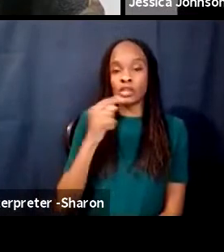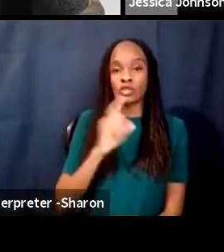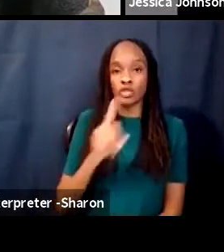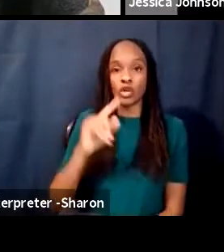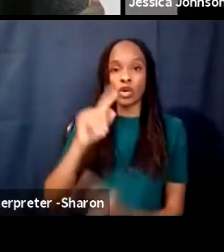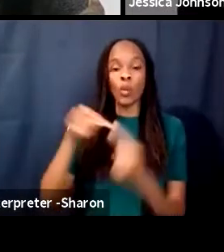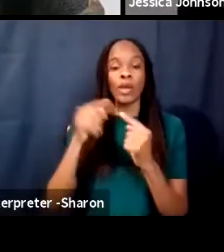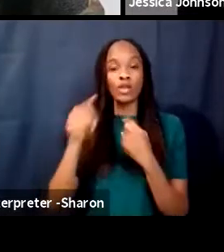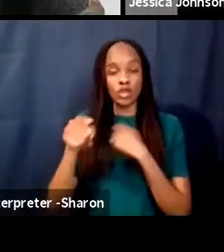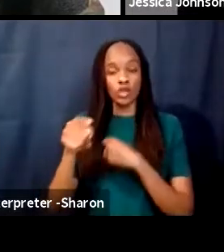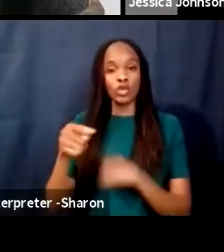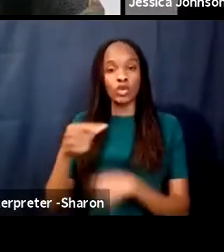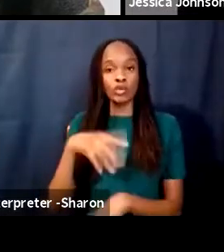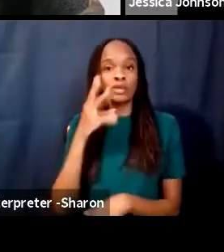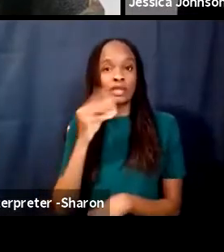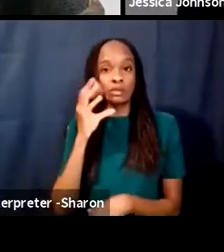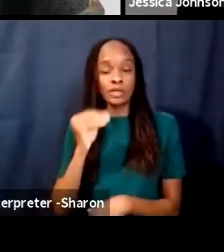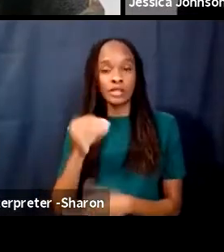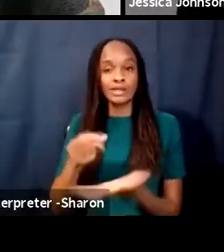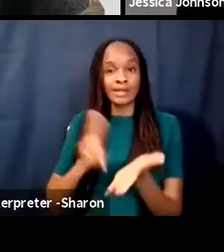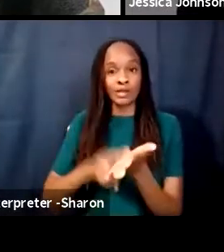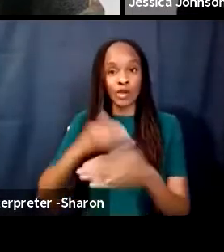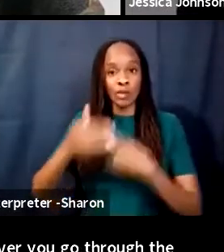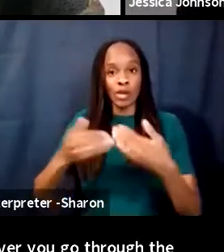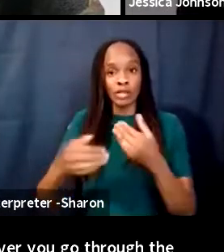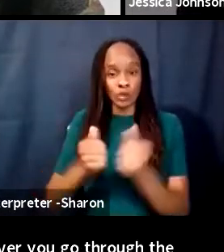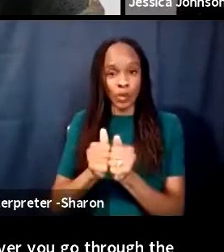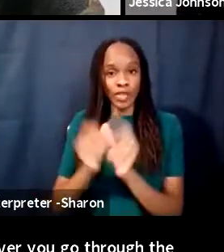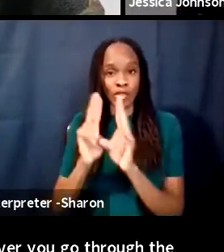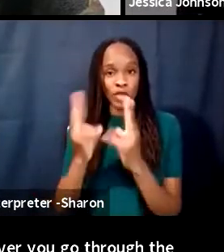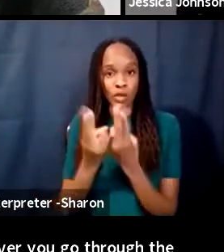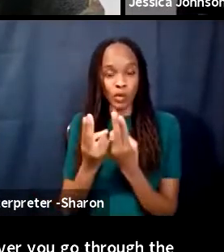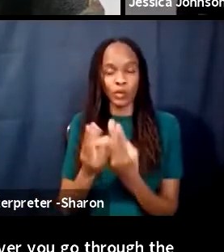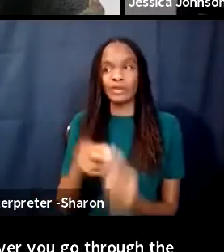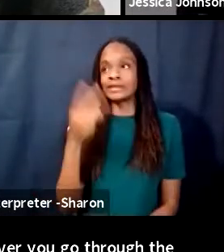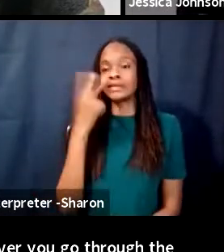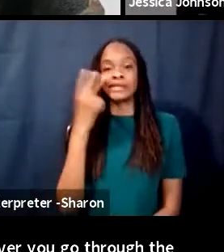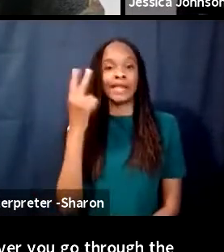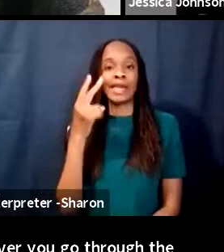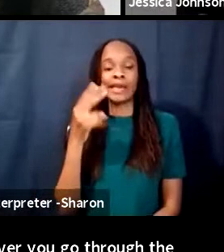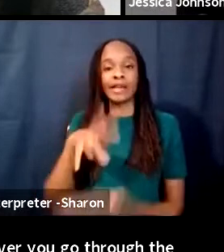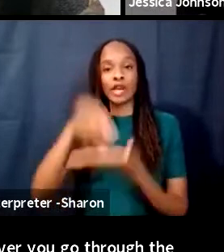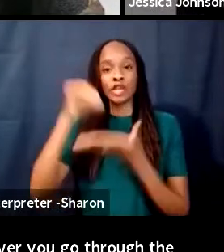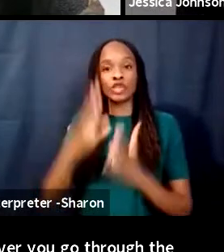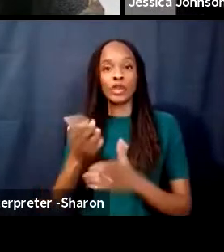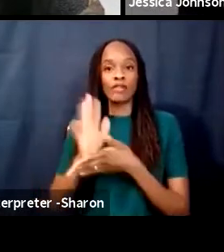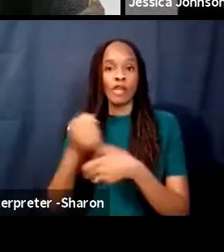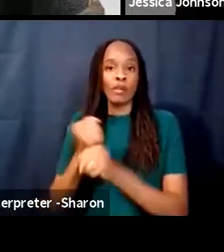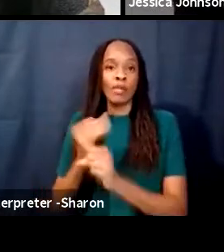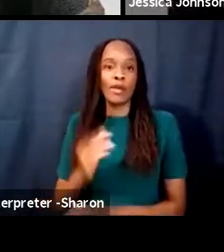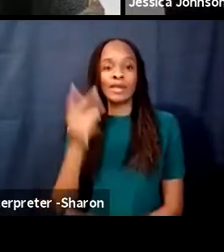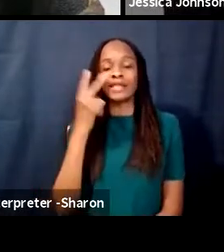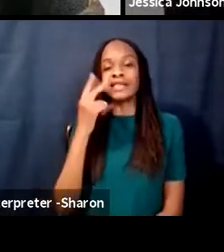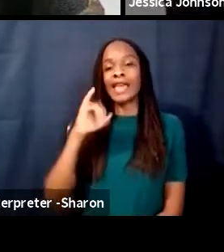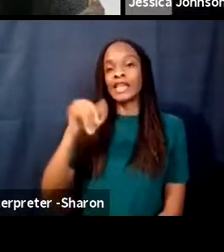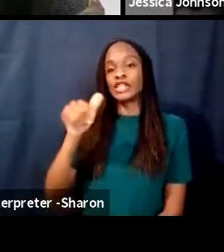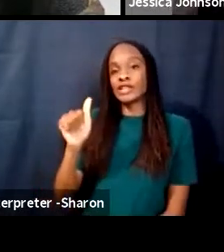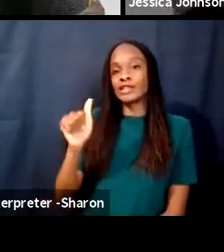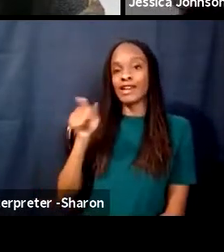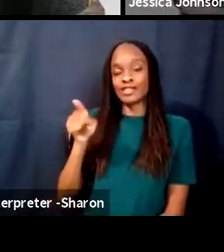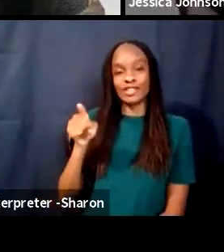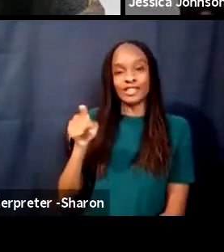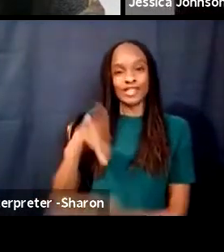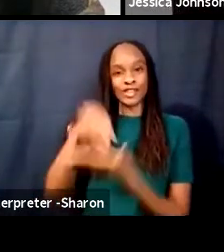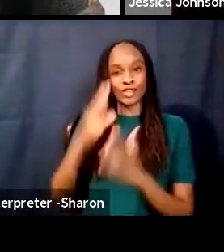the signatory process with the union, let's take a student filmmaker, let's say Jessica was a student filmmaker,